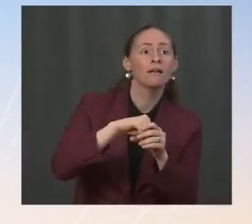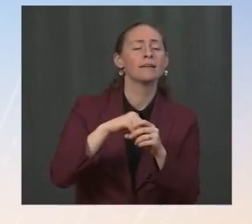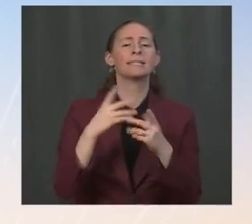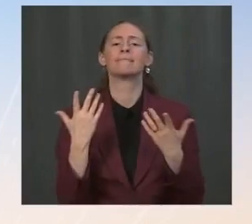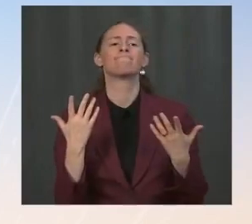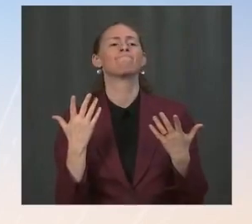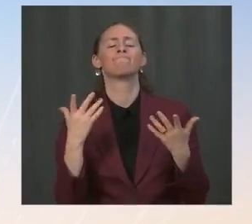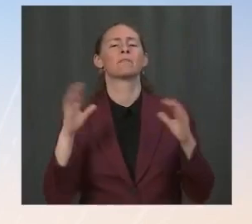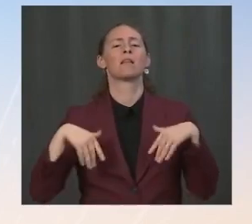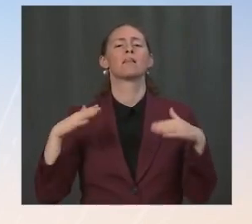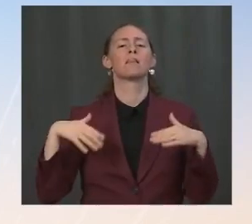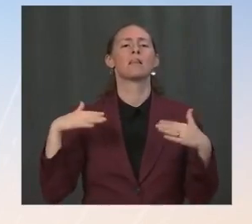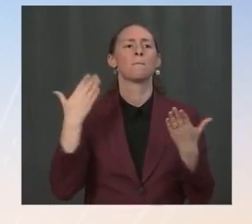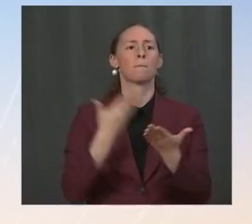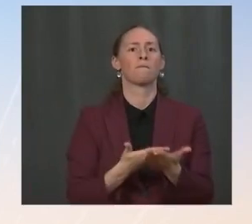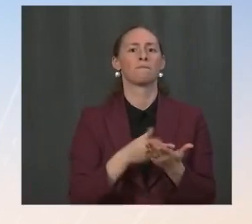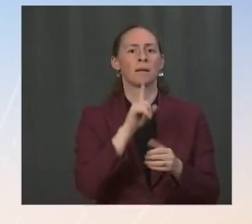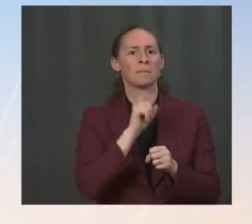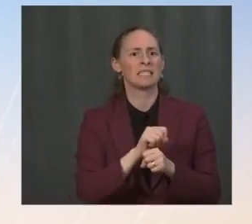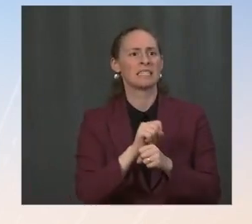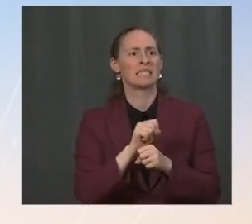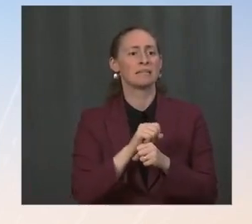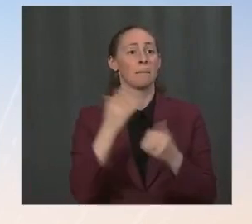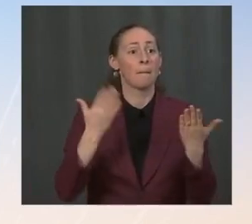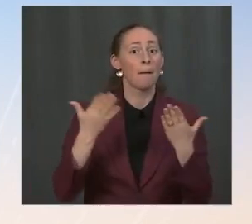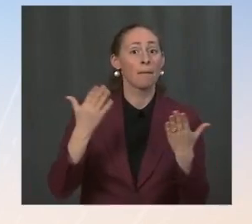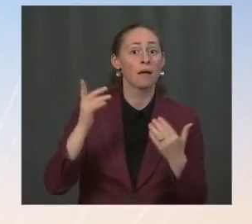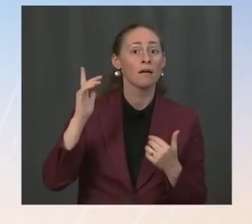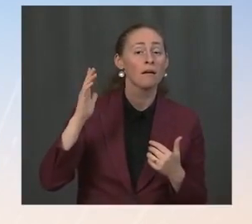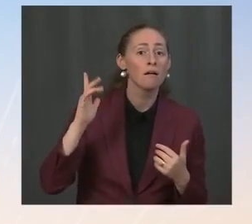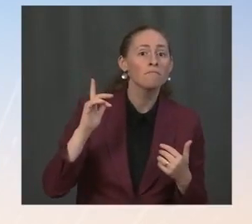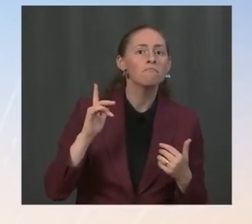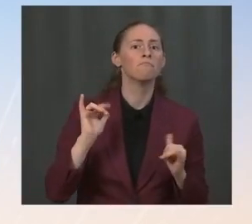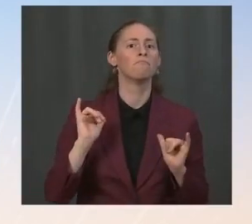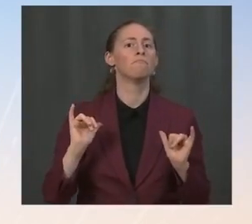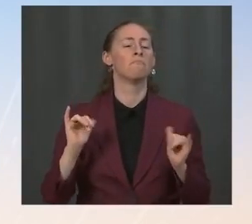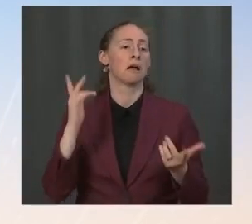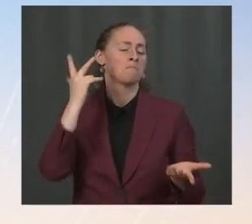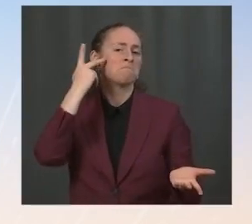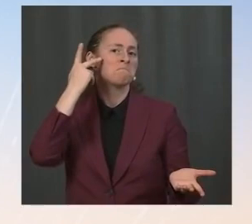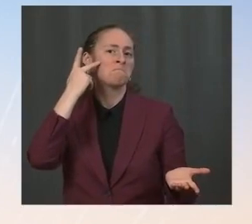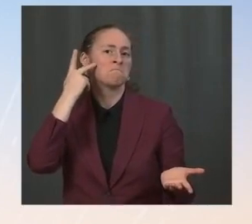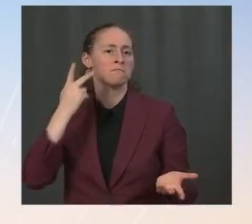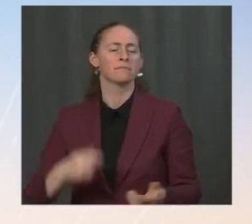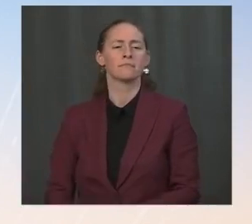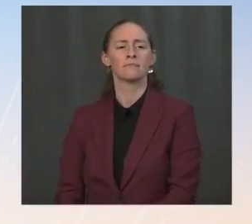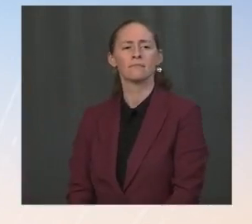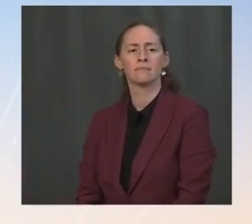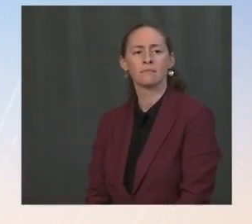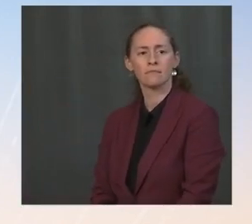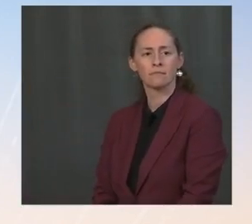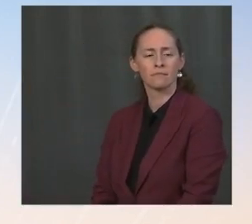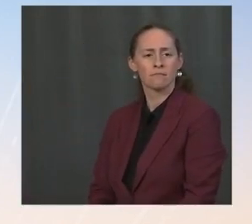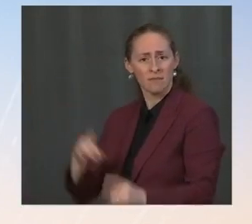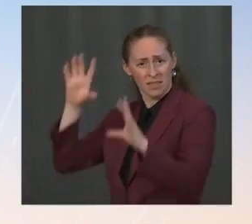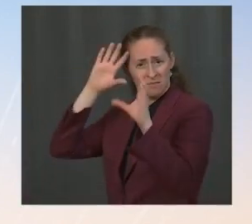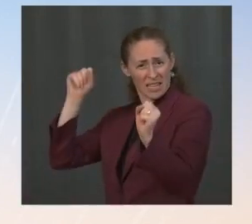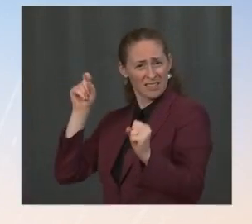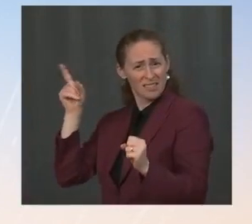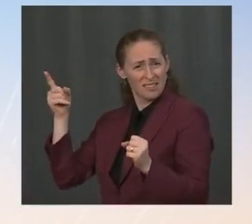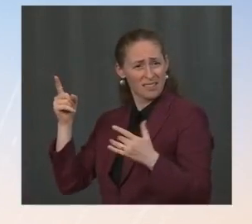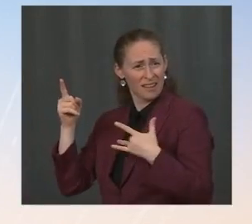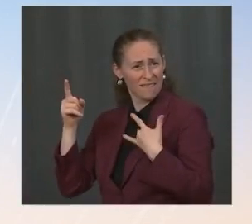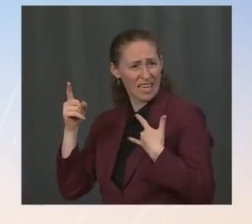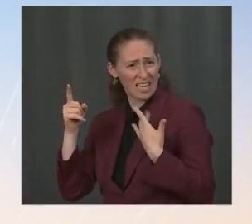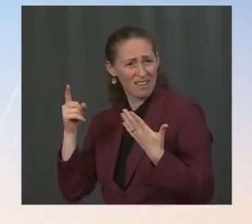Obviously, that's at this time. If that changes, we will let you all know. And does the president really think that they are going to be reliable partners if we're